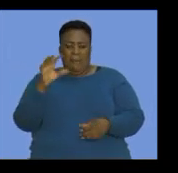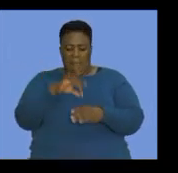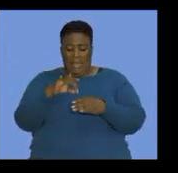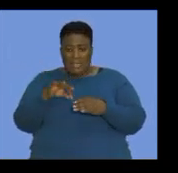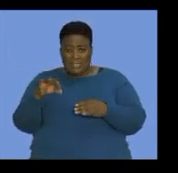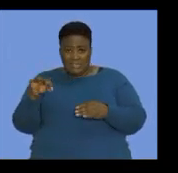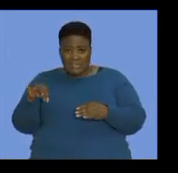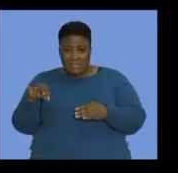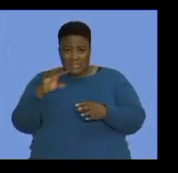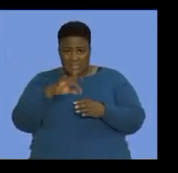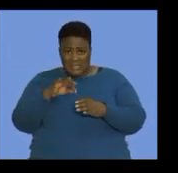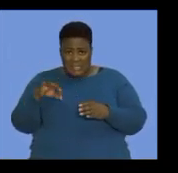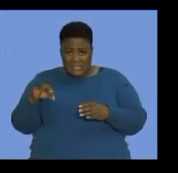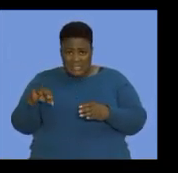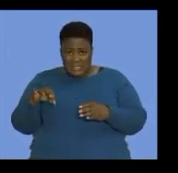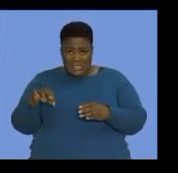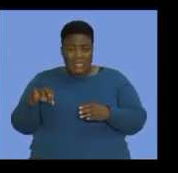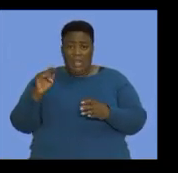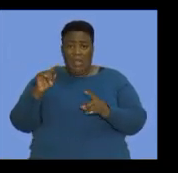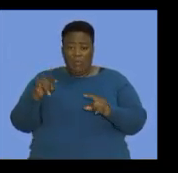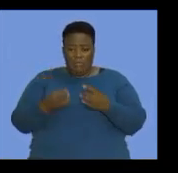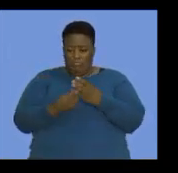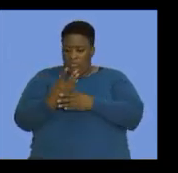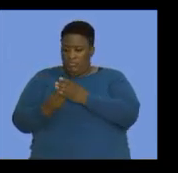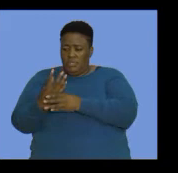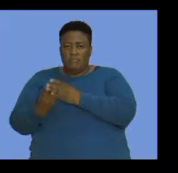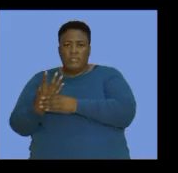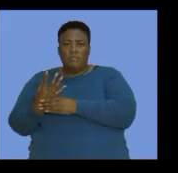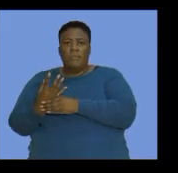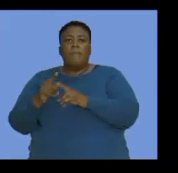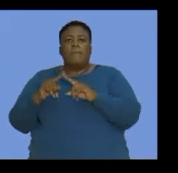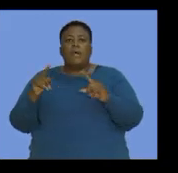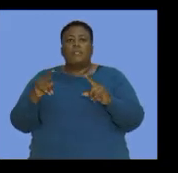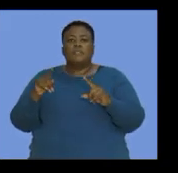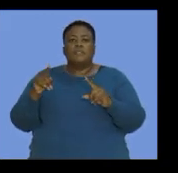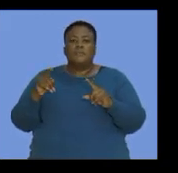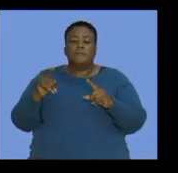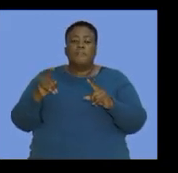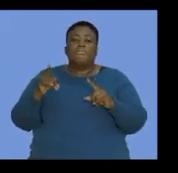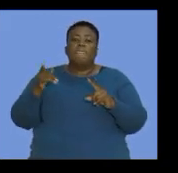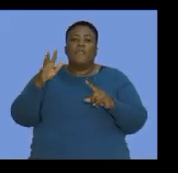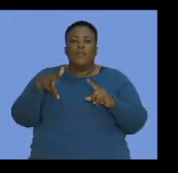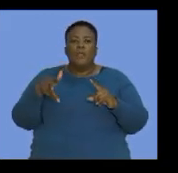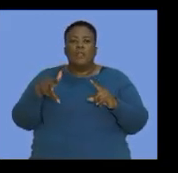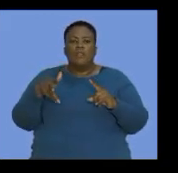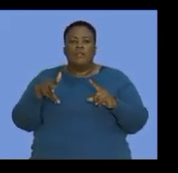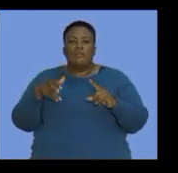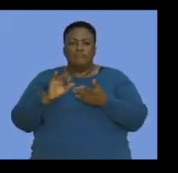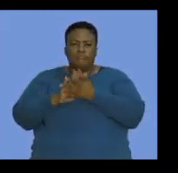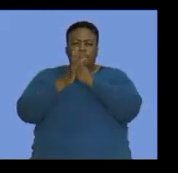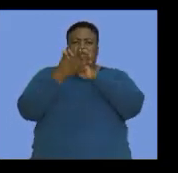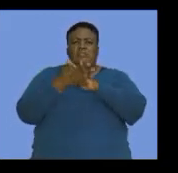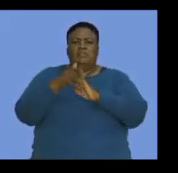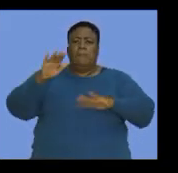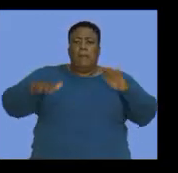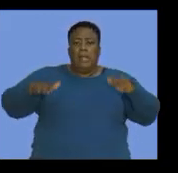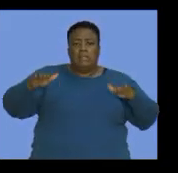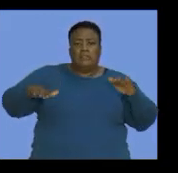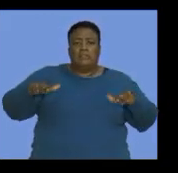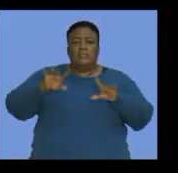inhabit these areas, which were previously inhabited by the fynbos. So we would unintentionally upset the